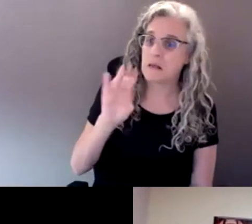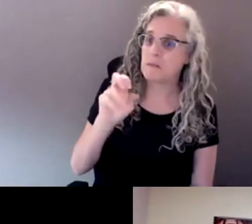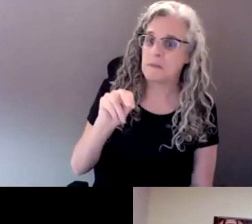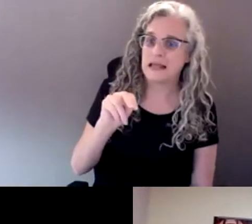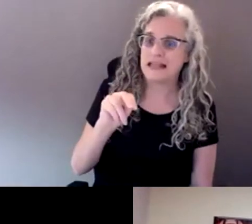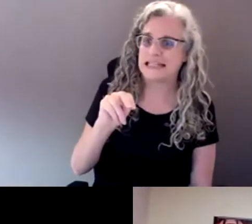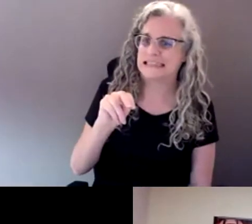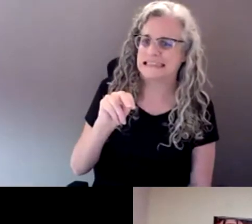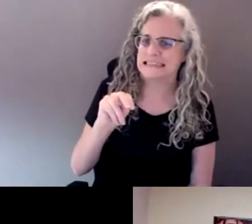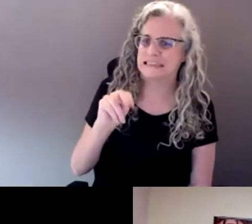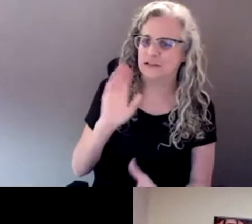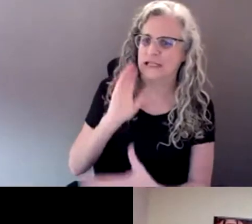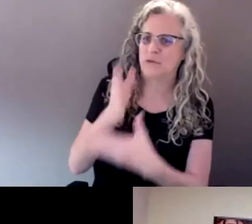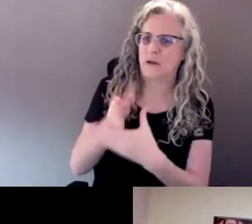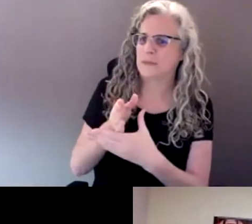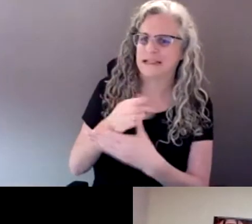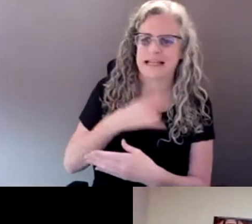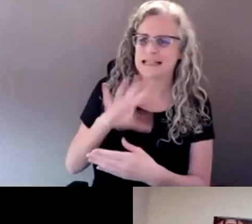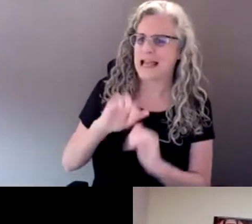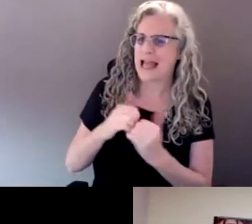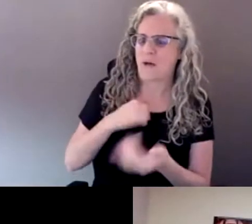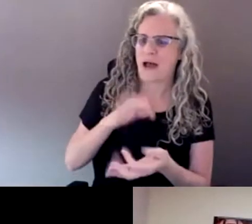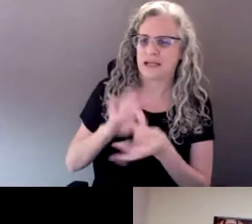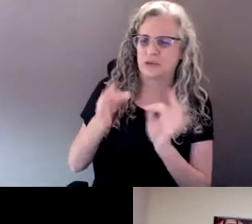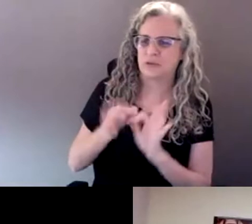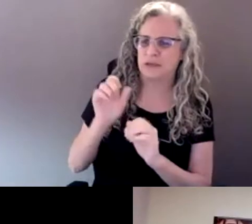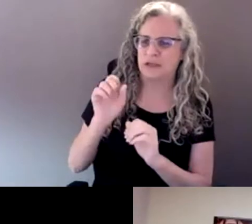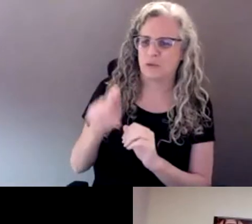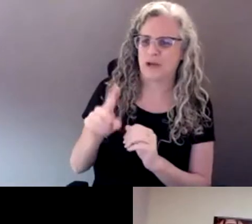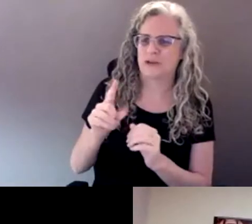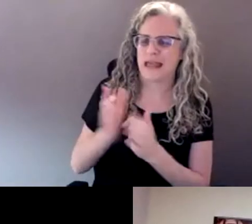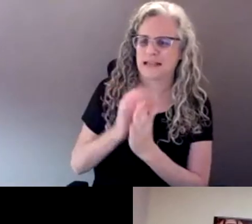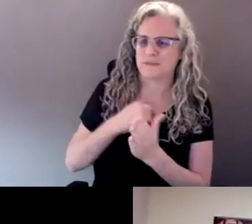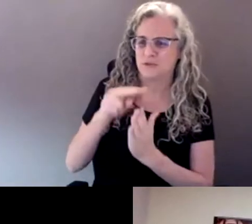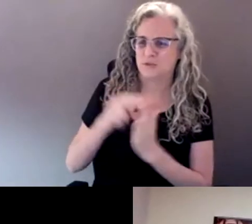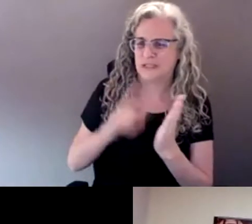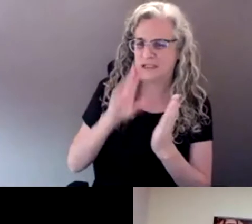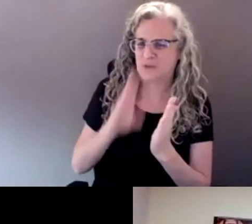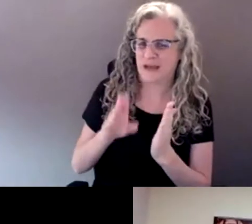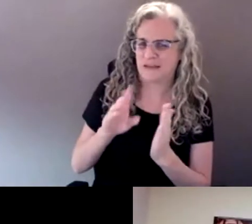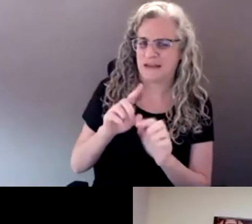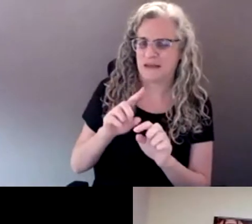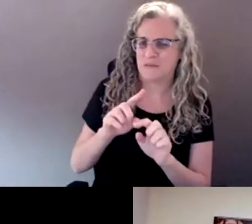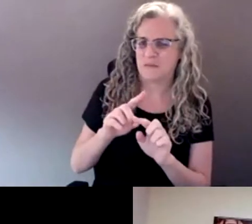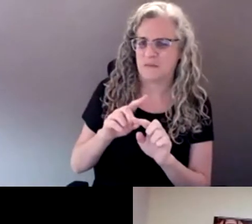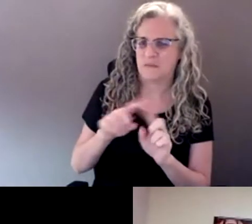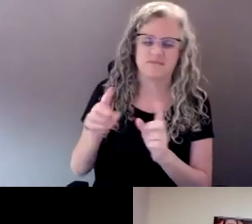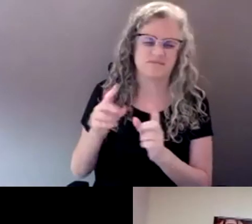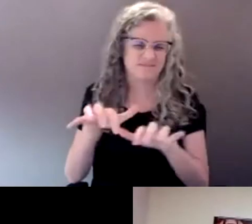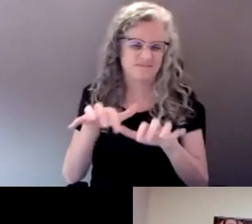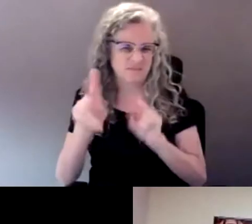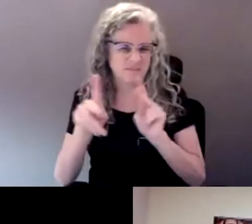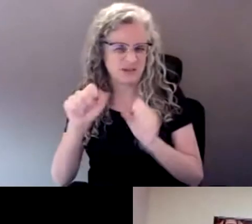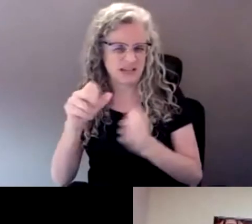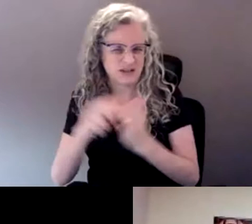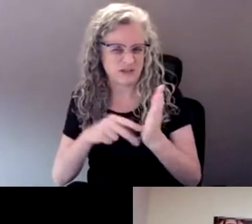interpretation of his question, and urges us to read it directly. But I will leave the audience to do that on their own.